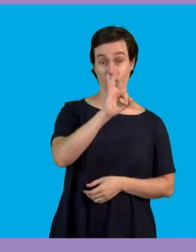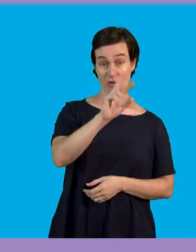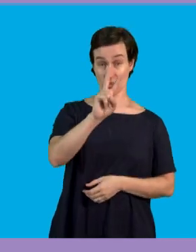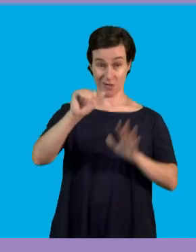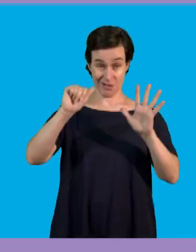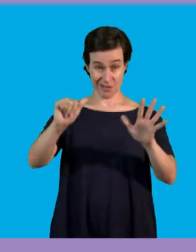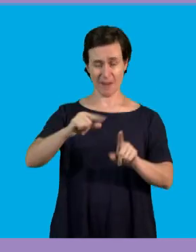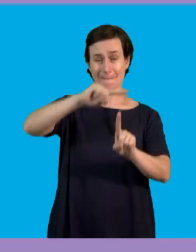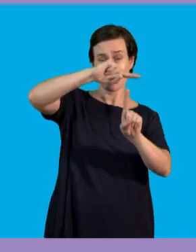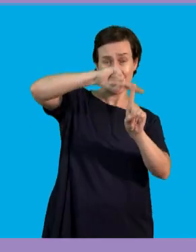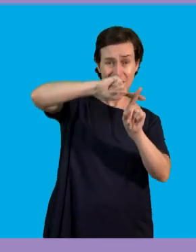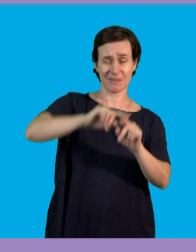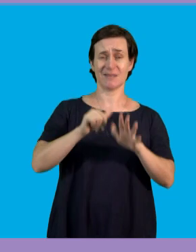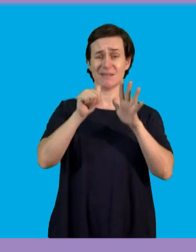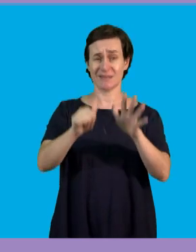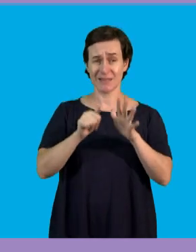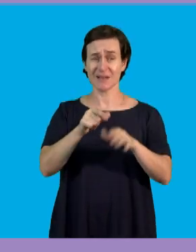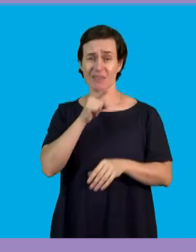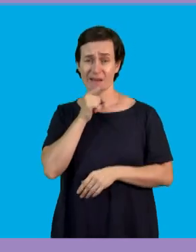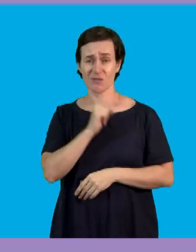32,326 plus